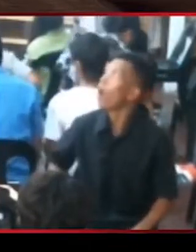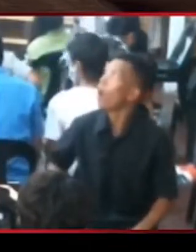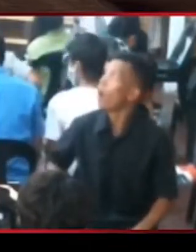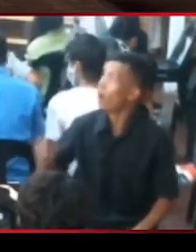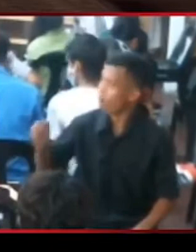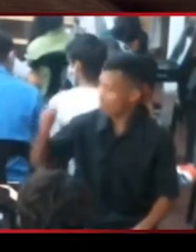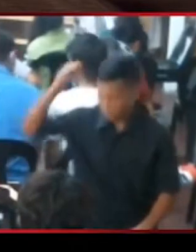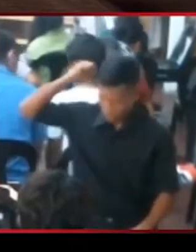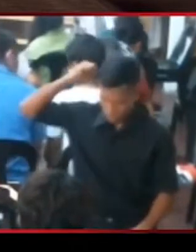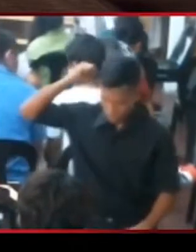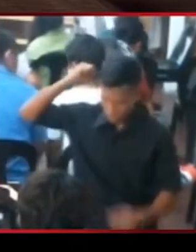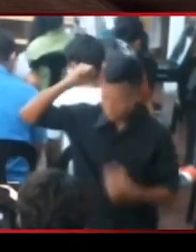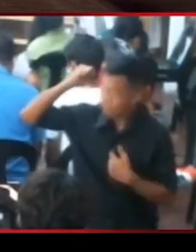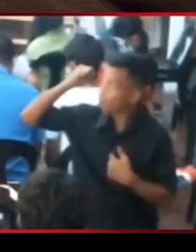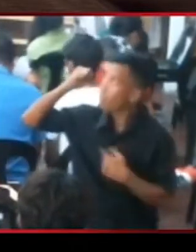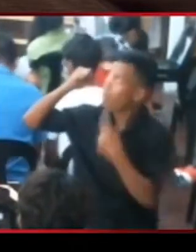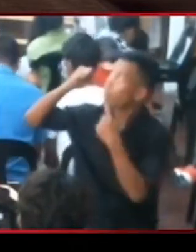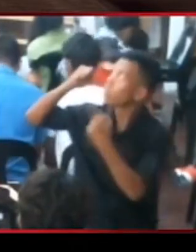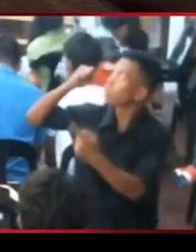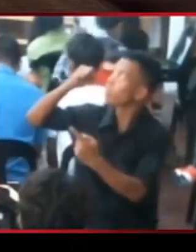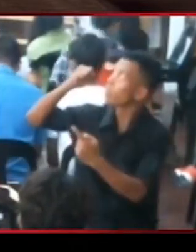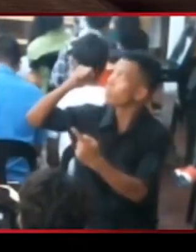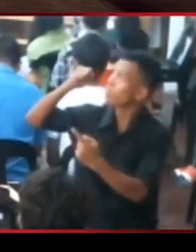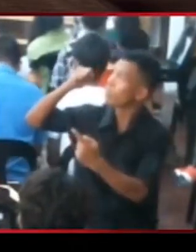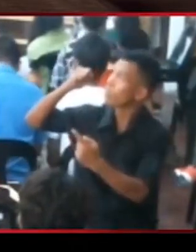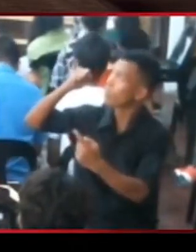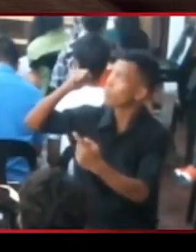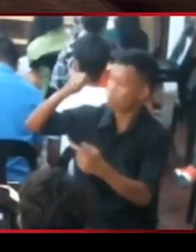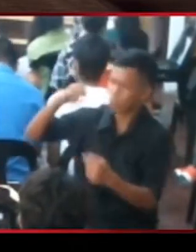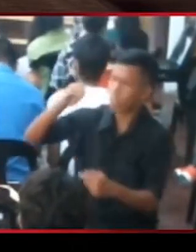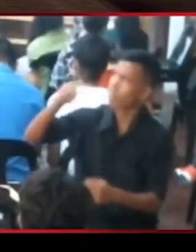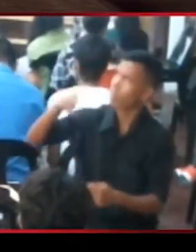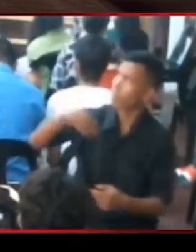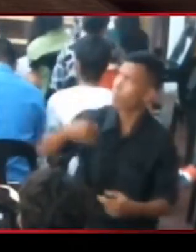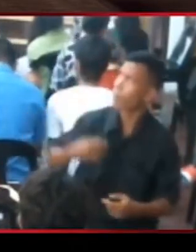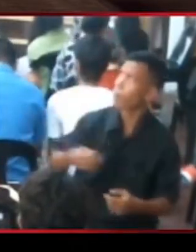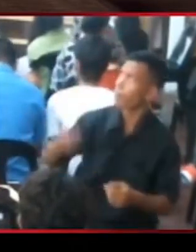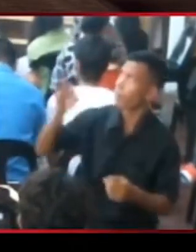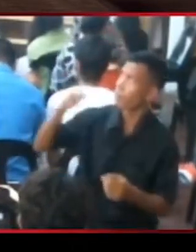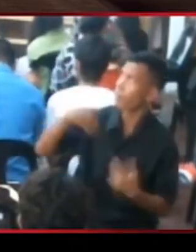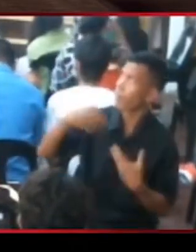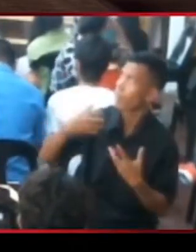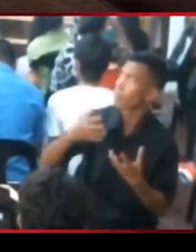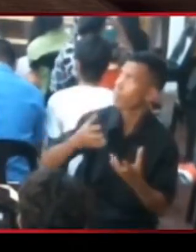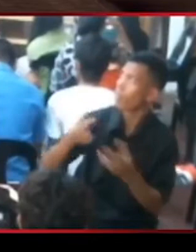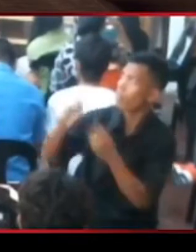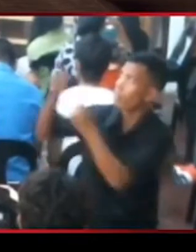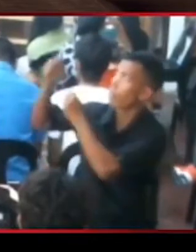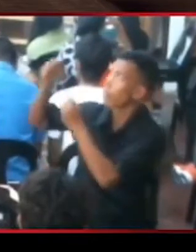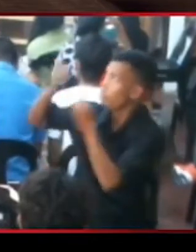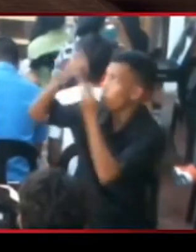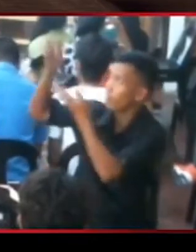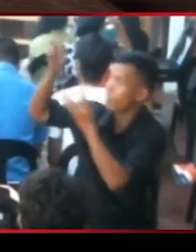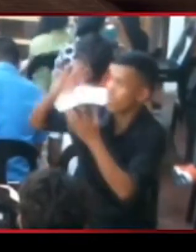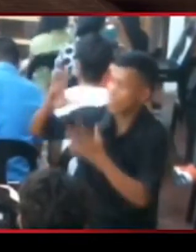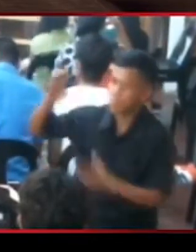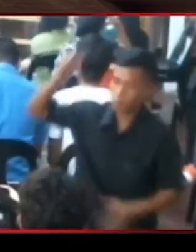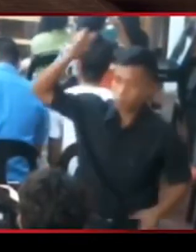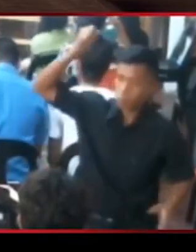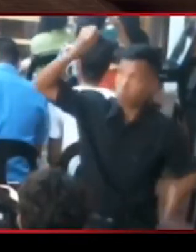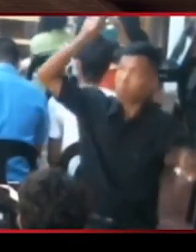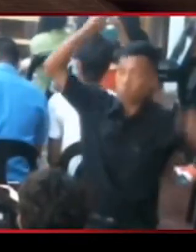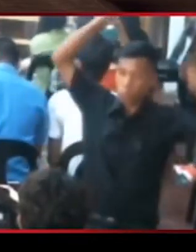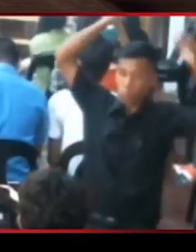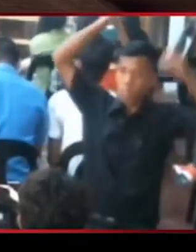My son's saved, and God wants him alive. He'll bring him back to me. So I'll just put the knife in him, and I'll let